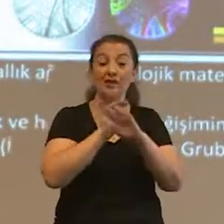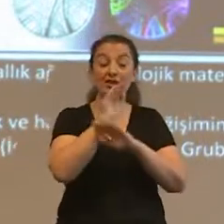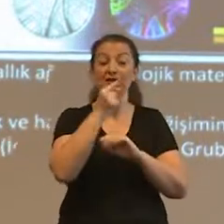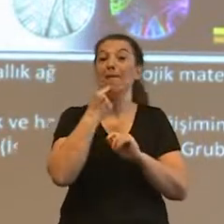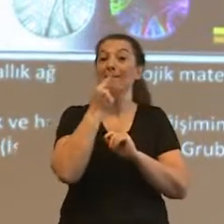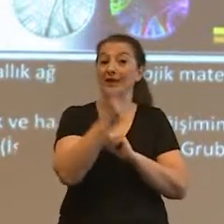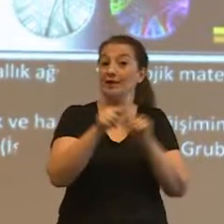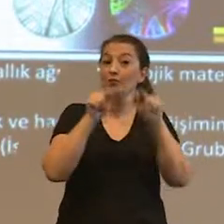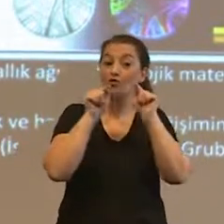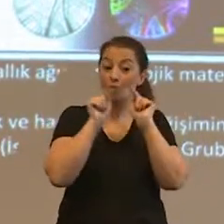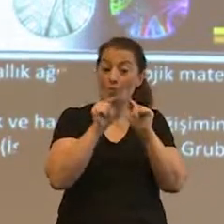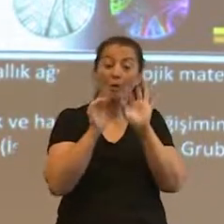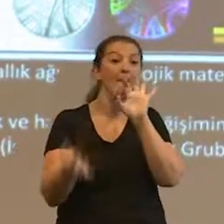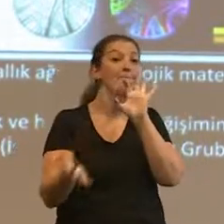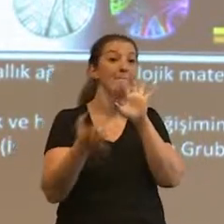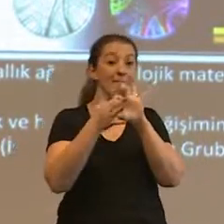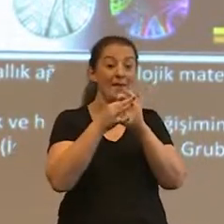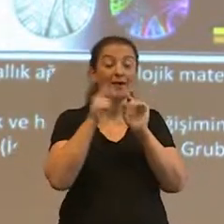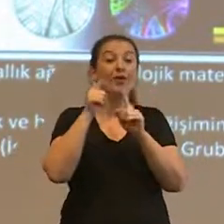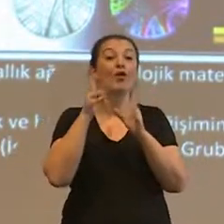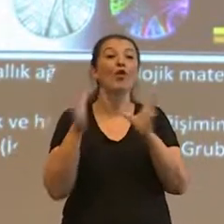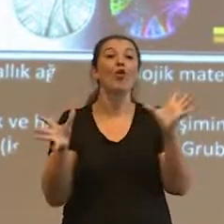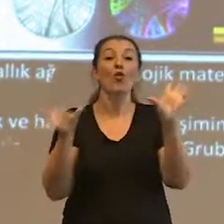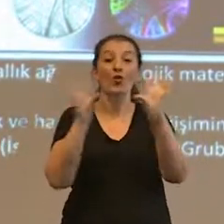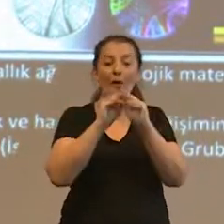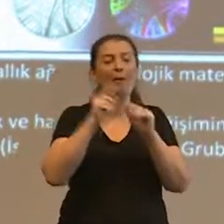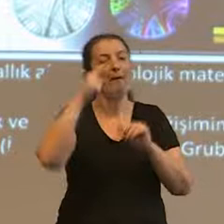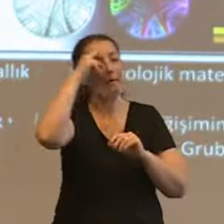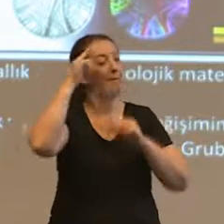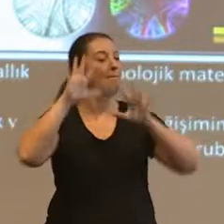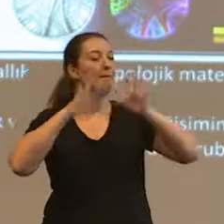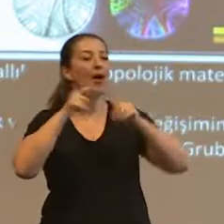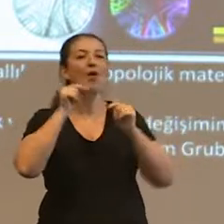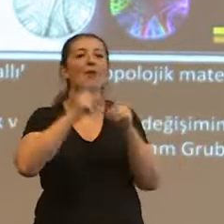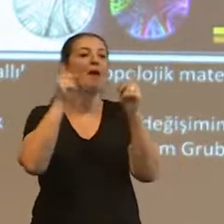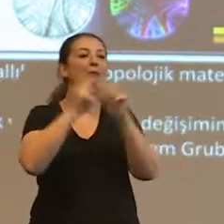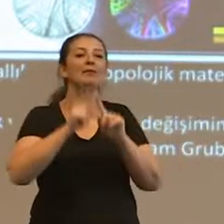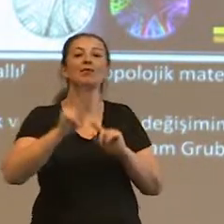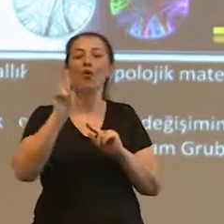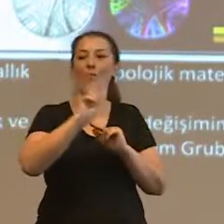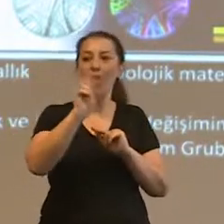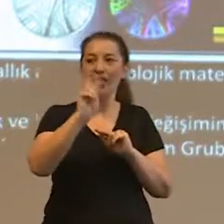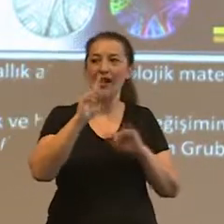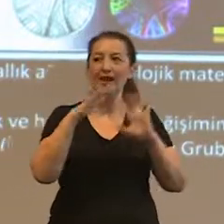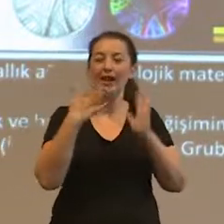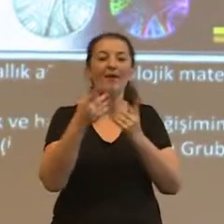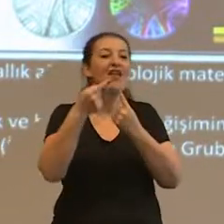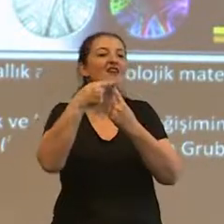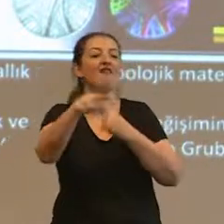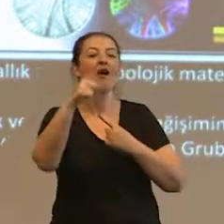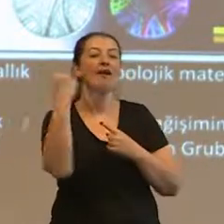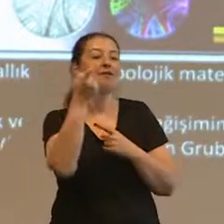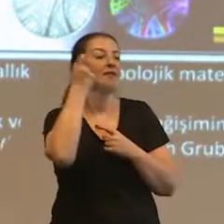how brain functions can also inform us in other fields we can use the very same mathematical